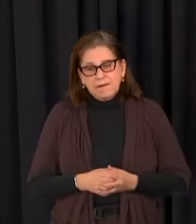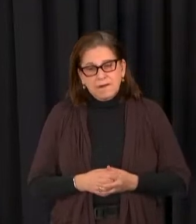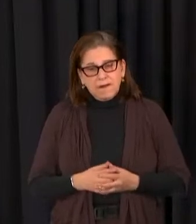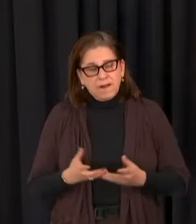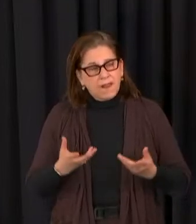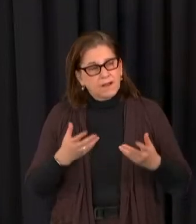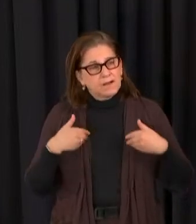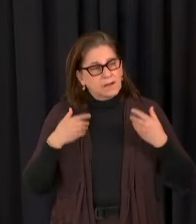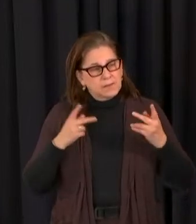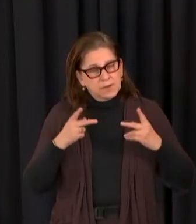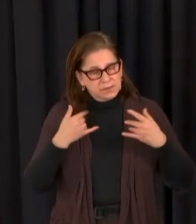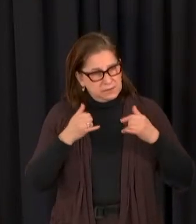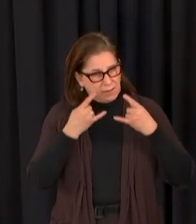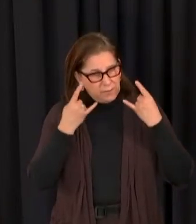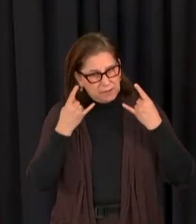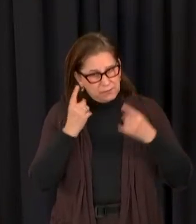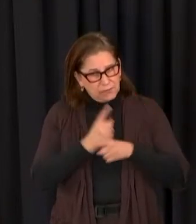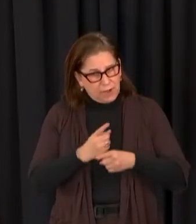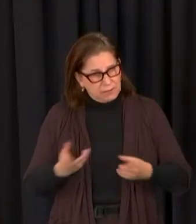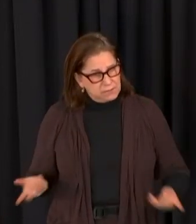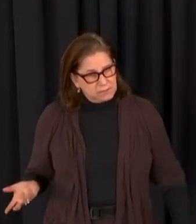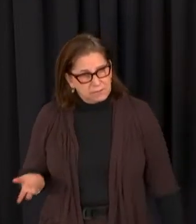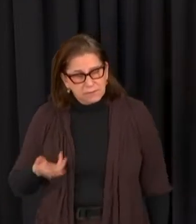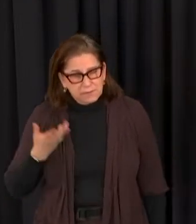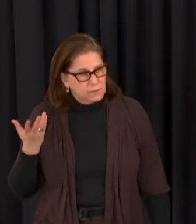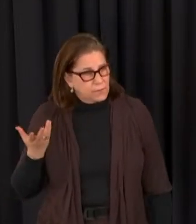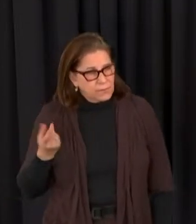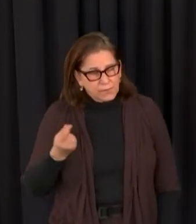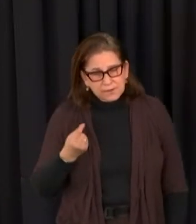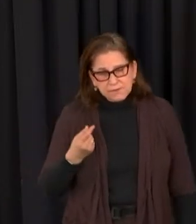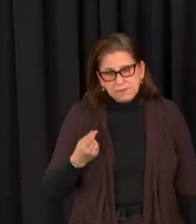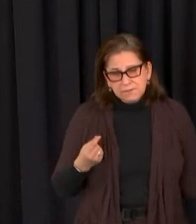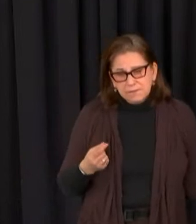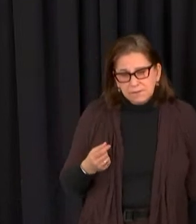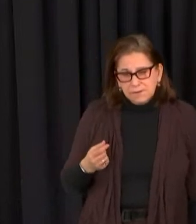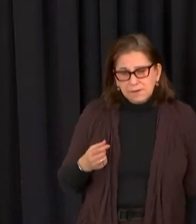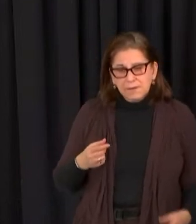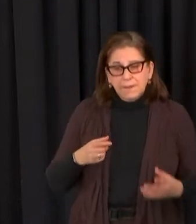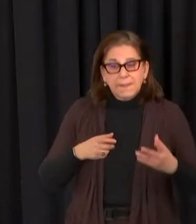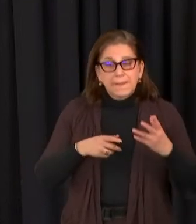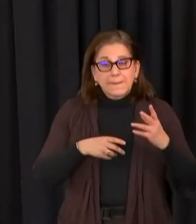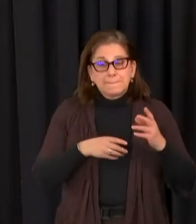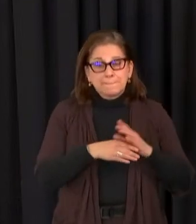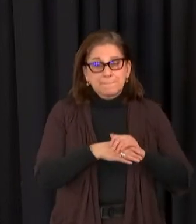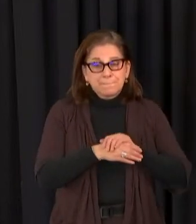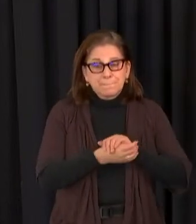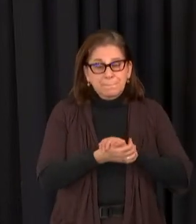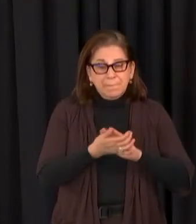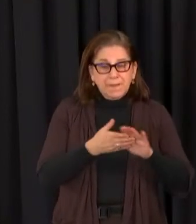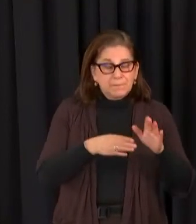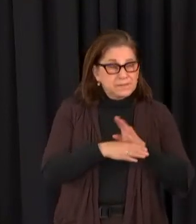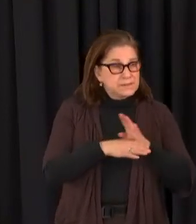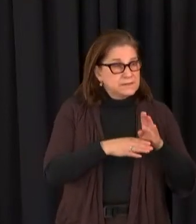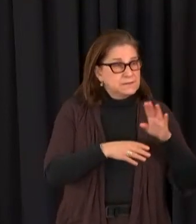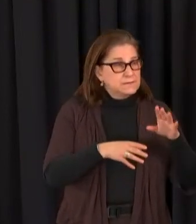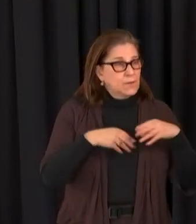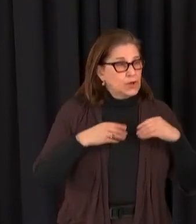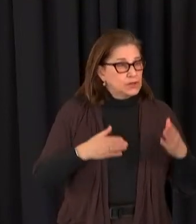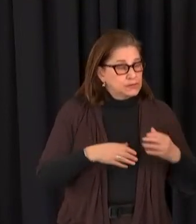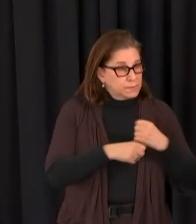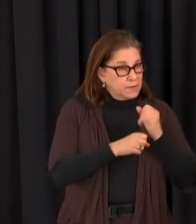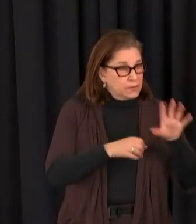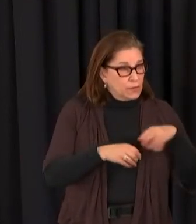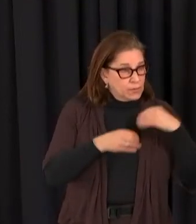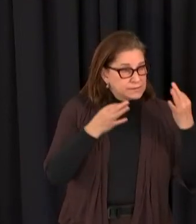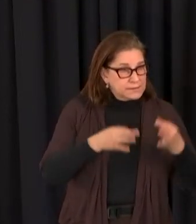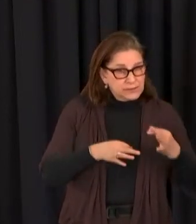that, has there been any kind of conversation on moving forward whether businesses will be allowed to make those decisions on whether they have people